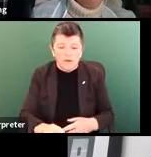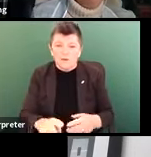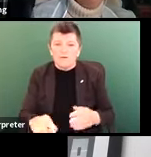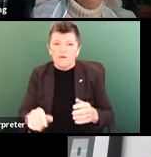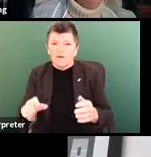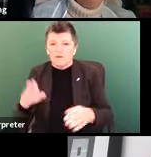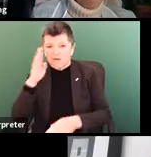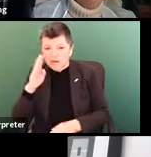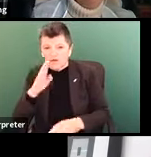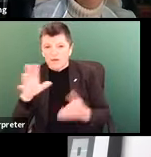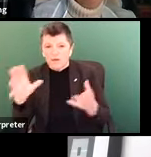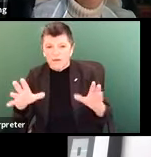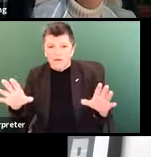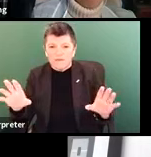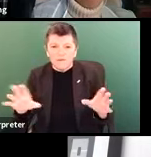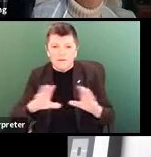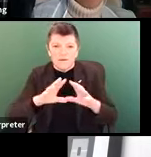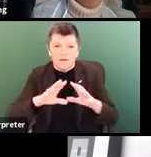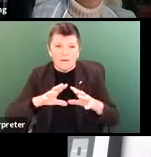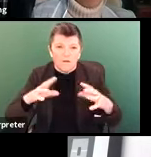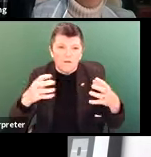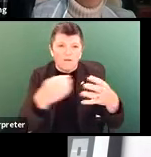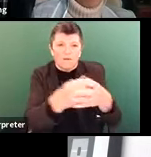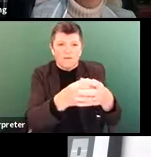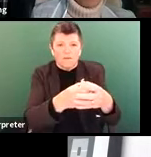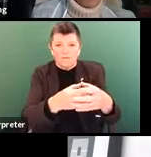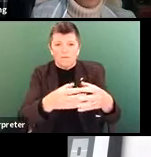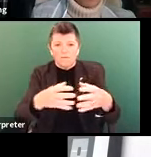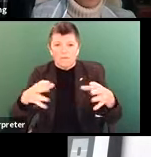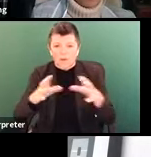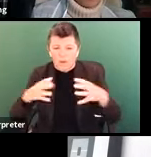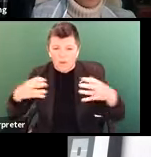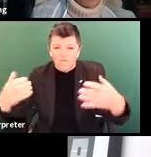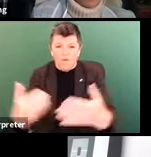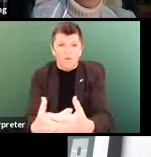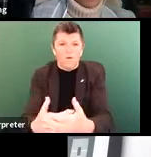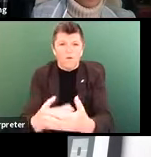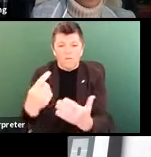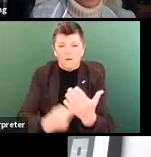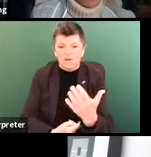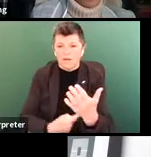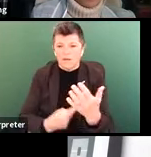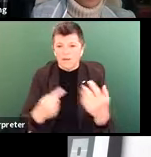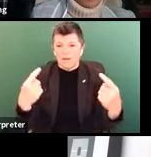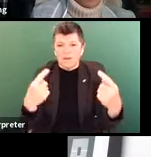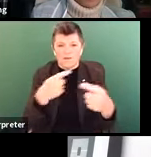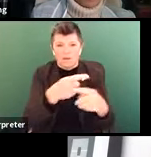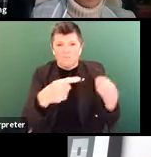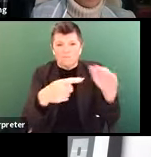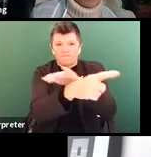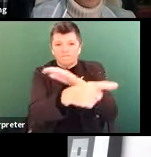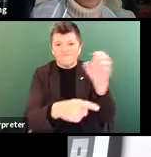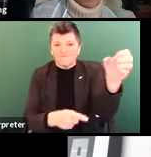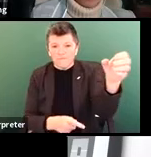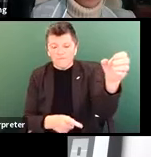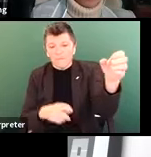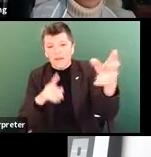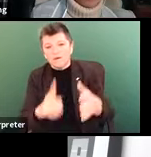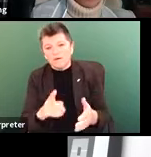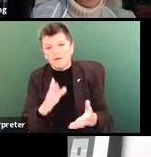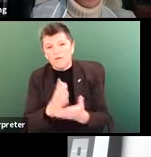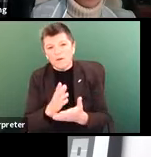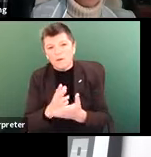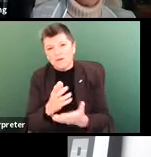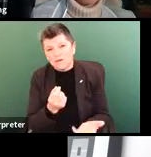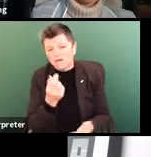miss this key grouping. Any thoughts on that? About how is it feasible to